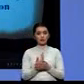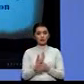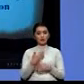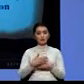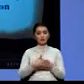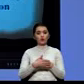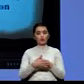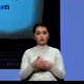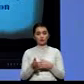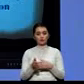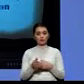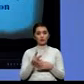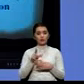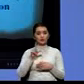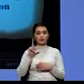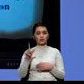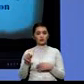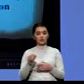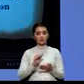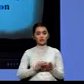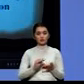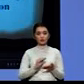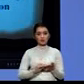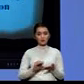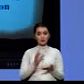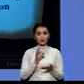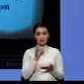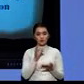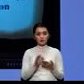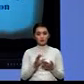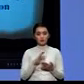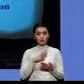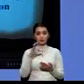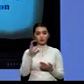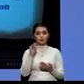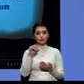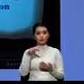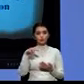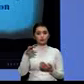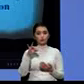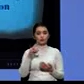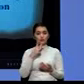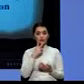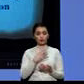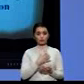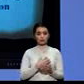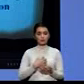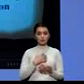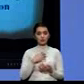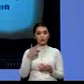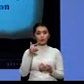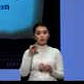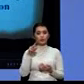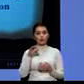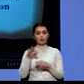yangi eshik ochtirib, o'shandan chiqadilar deb yozilgan ekan. Sulton xuni biyron bo'lib